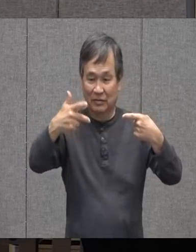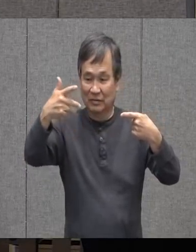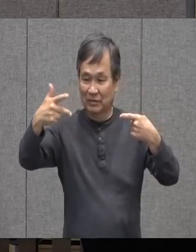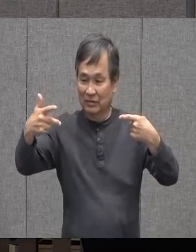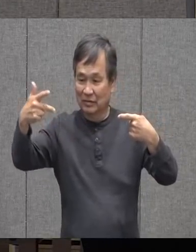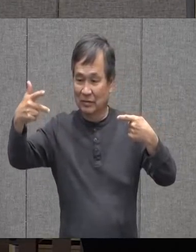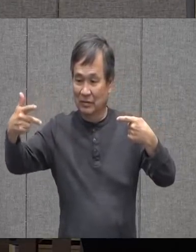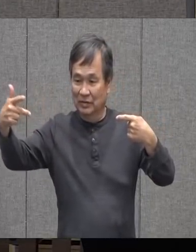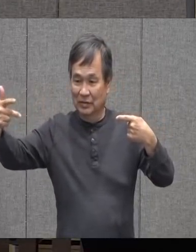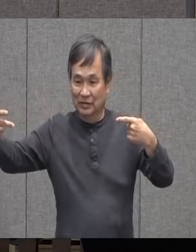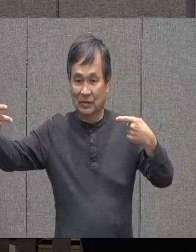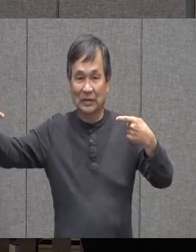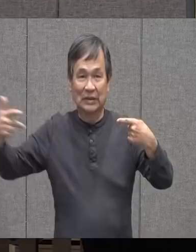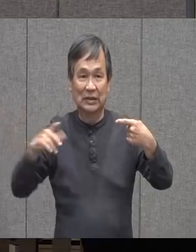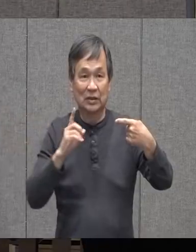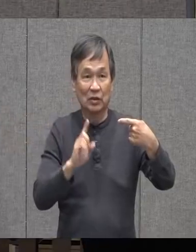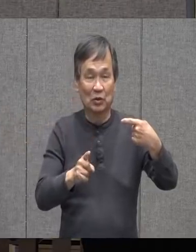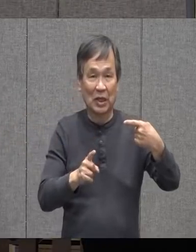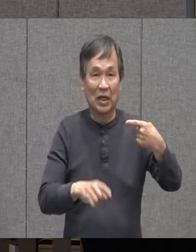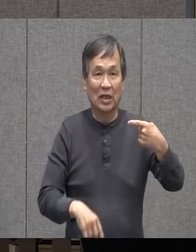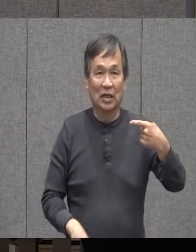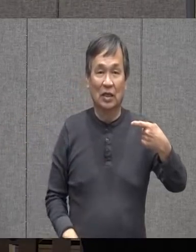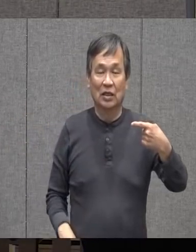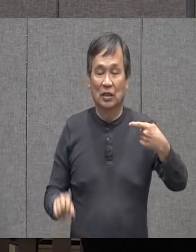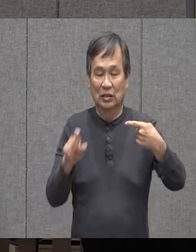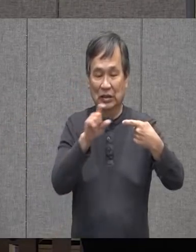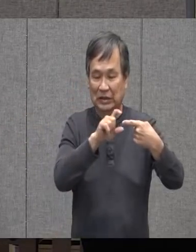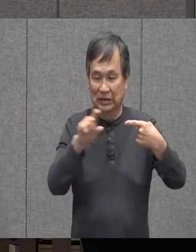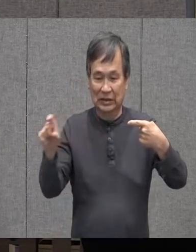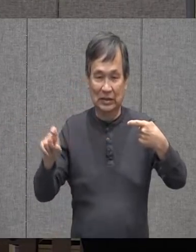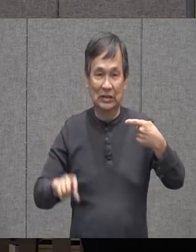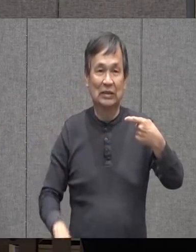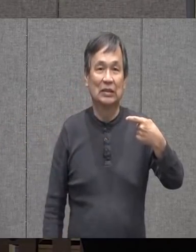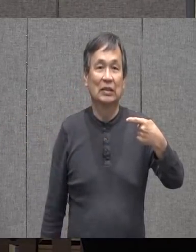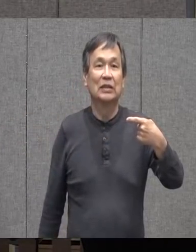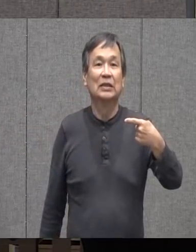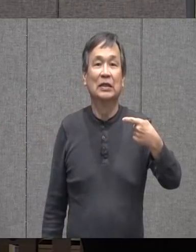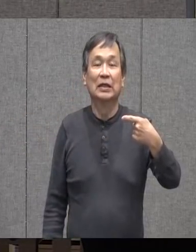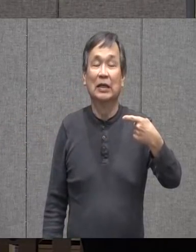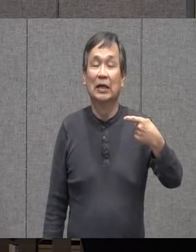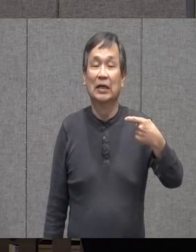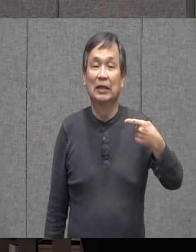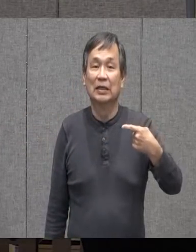So there's one row of 6 cars.